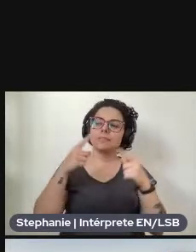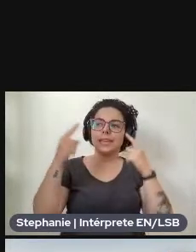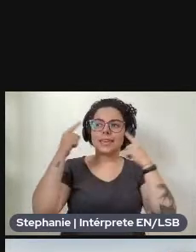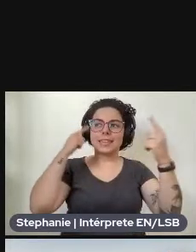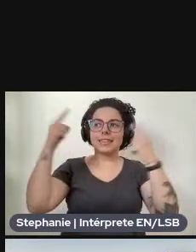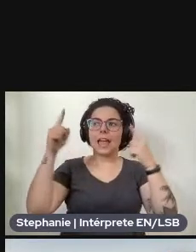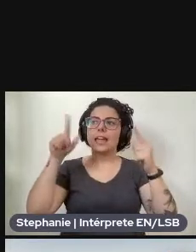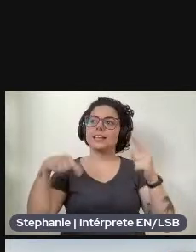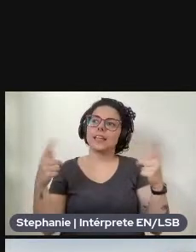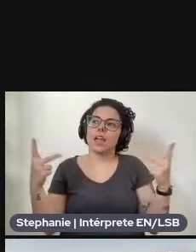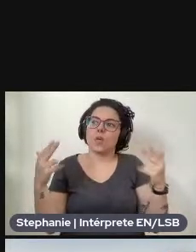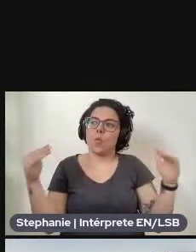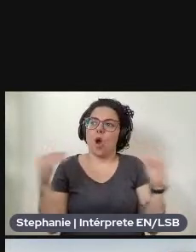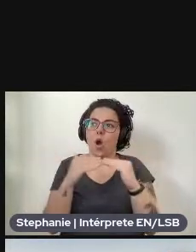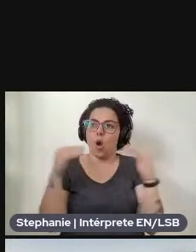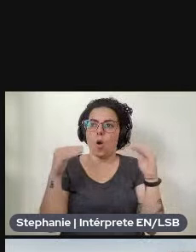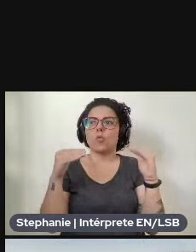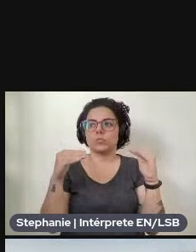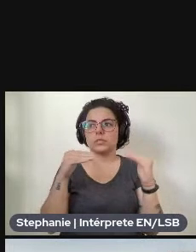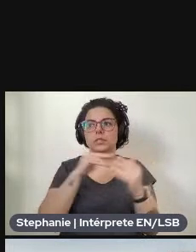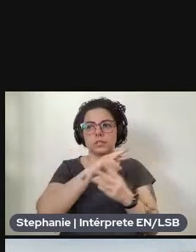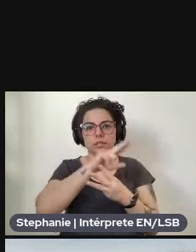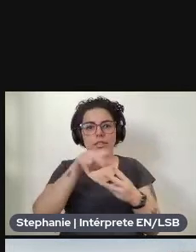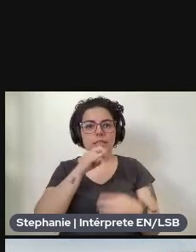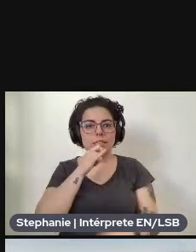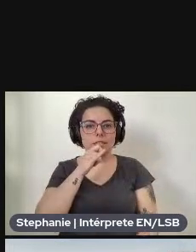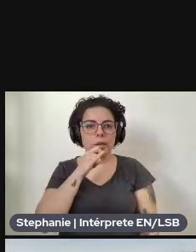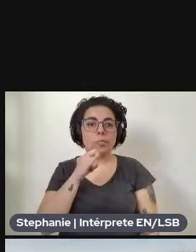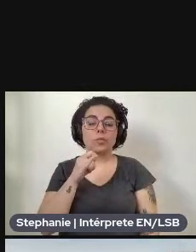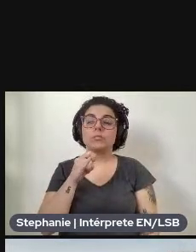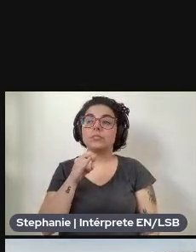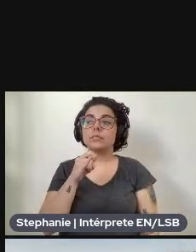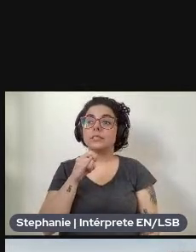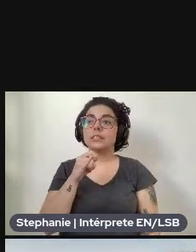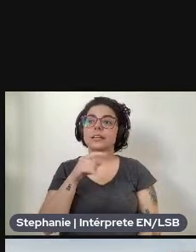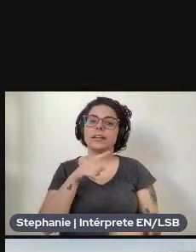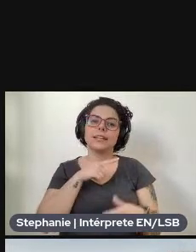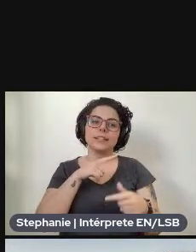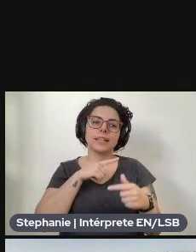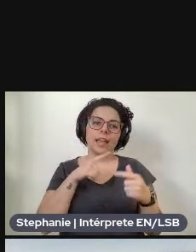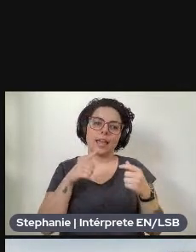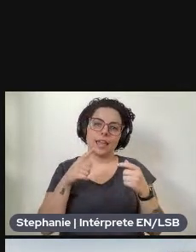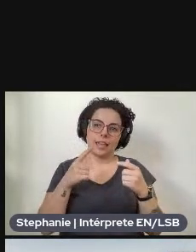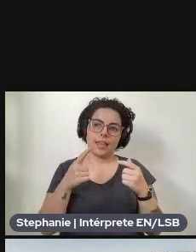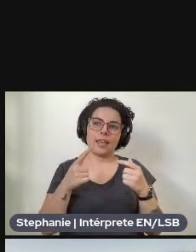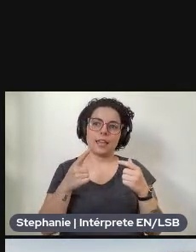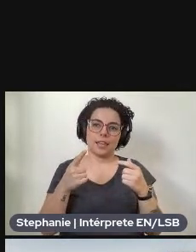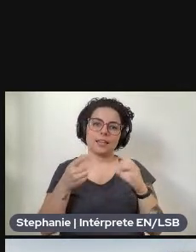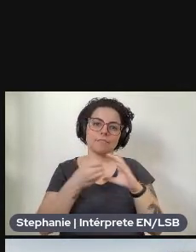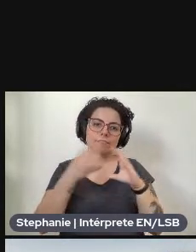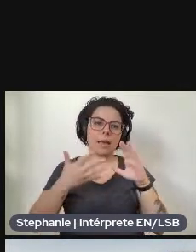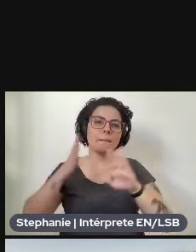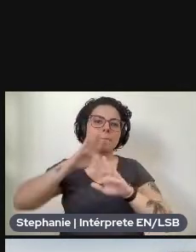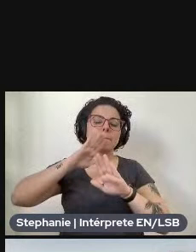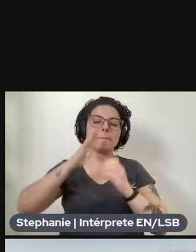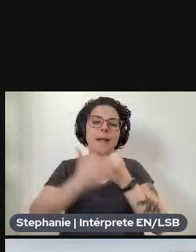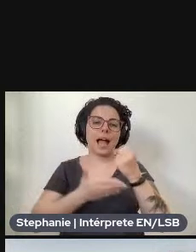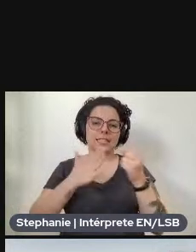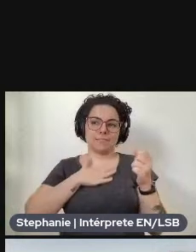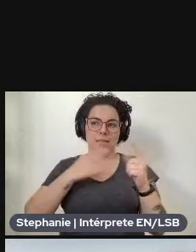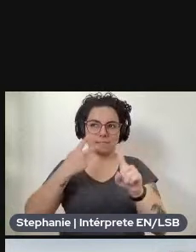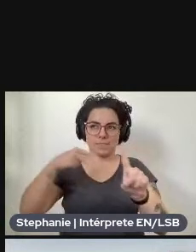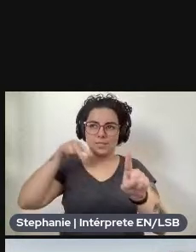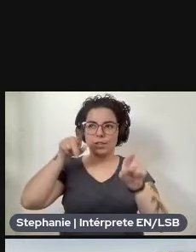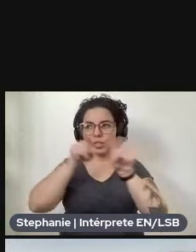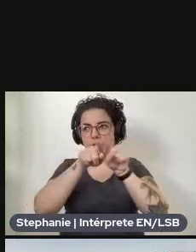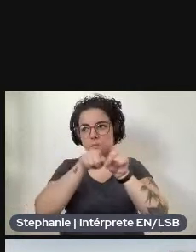grammaticalization, pragmaticalization, etc., common ideas that also underlie my own approach. So first of all, they are, of course,